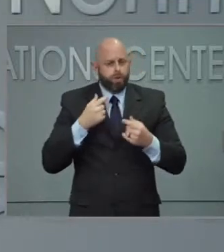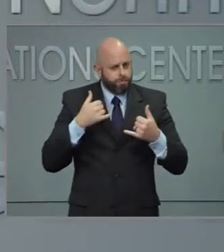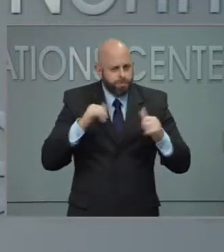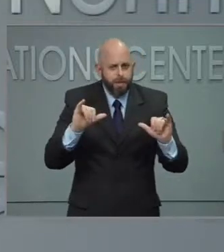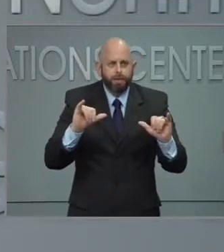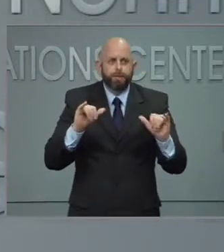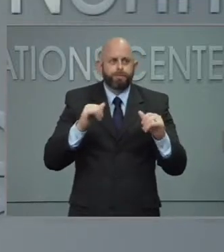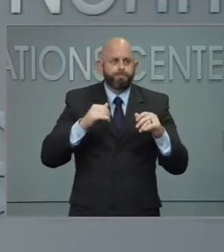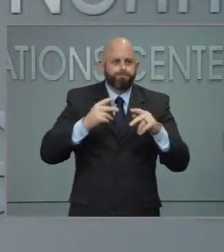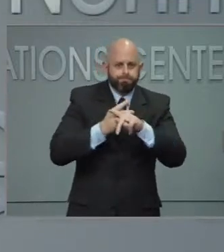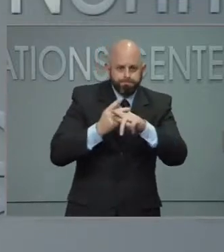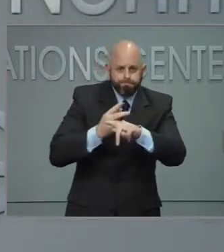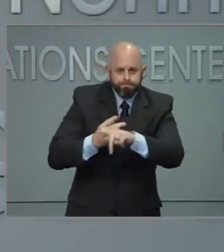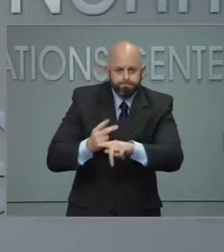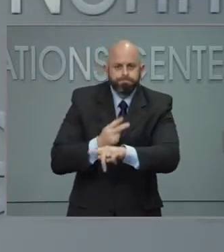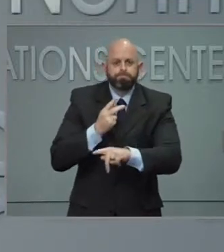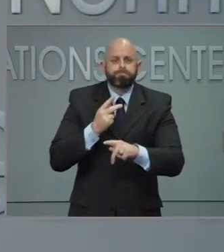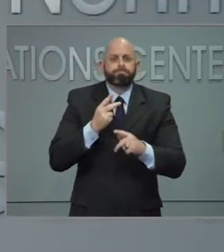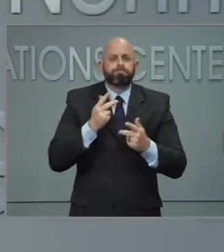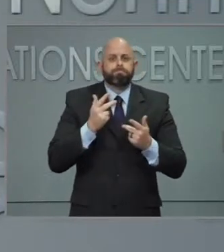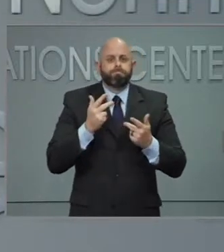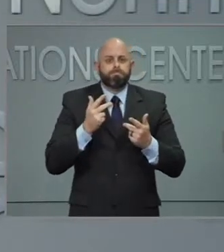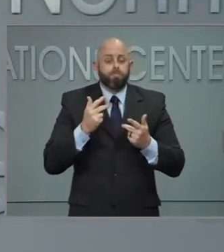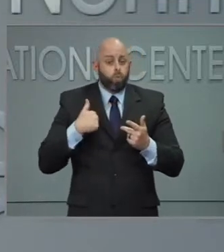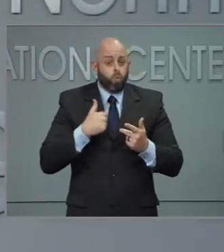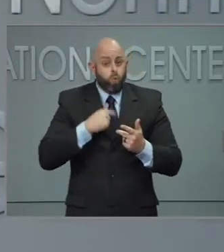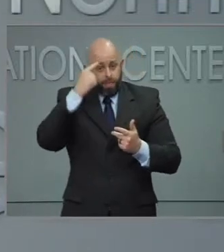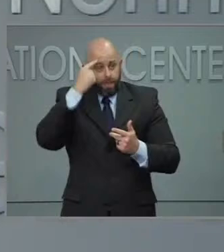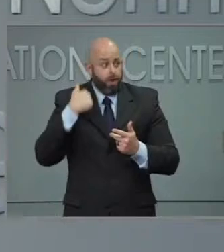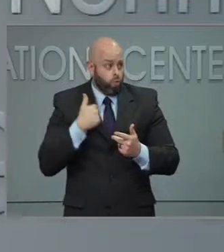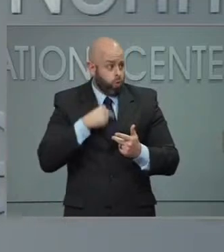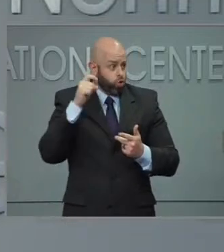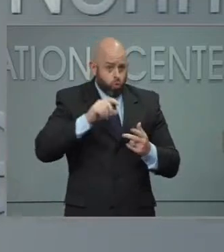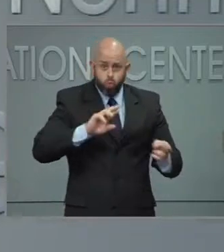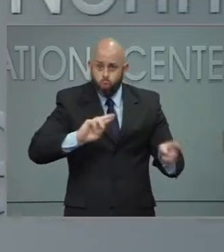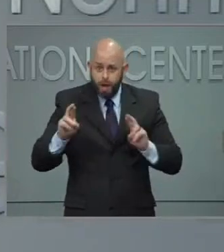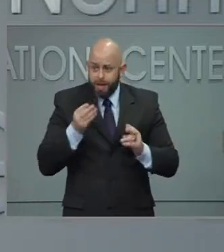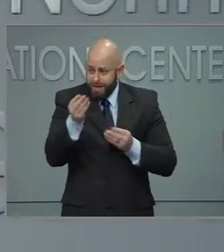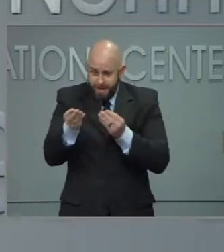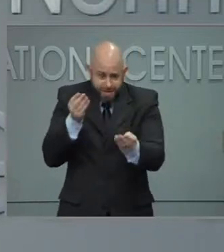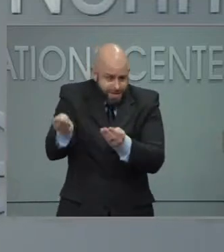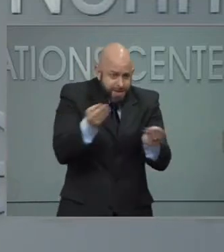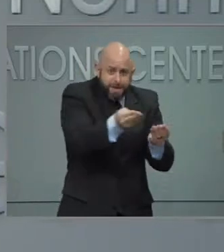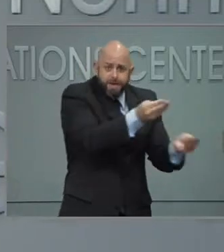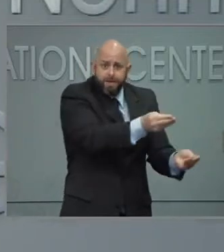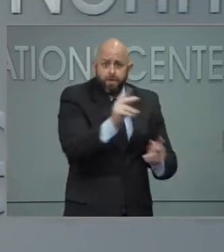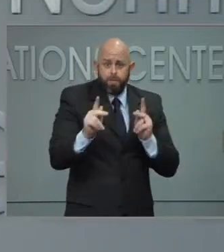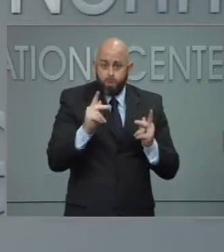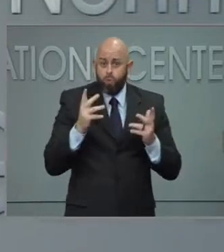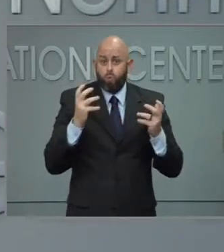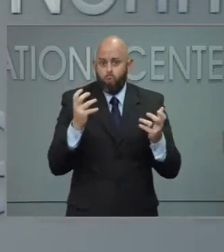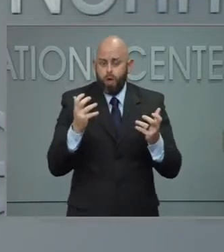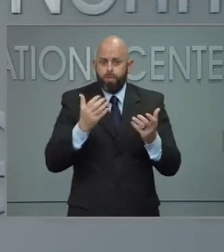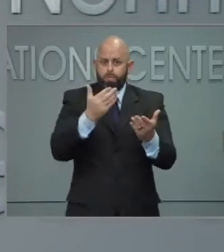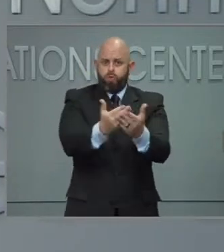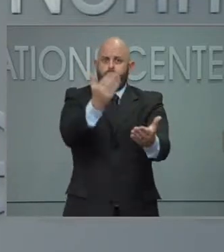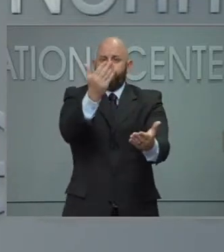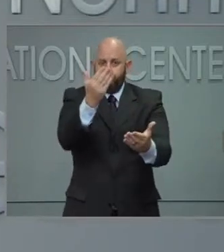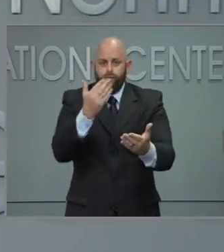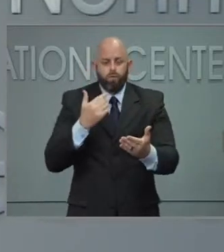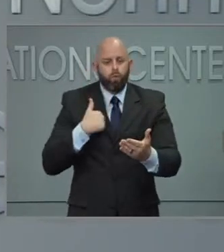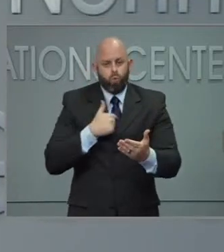believe that the state should be ready to give that information to a person who's been vaccinated, and the department plans to do that.